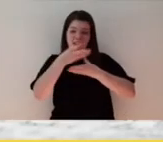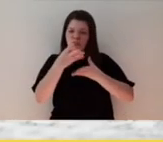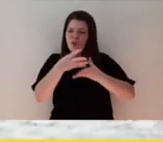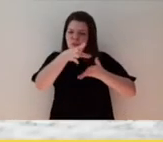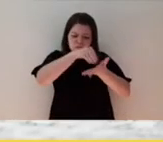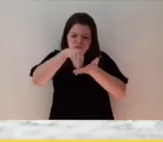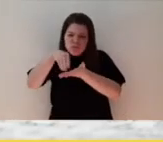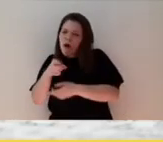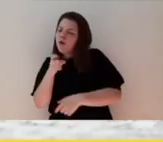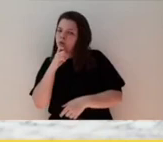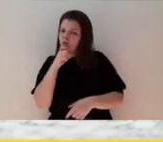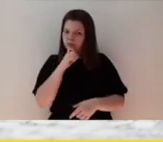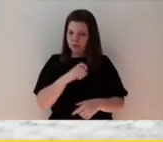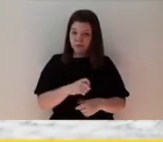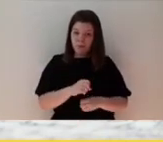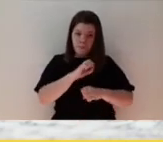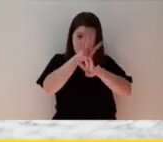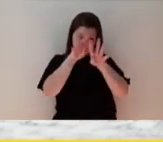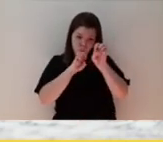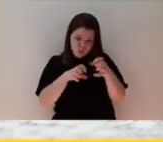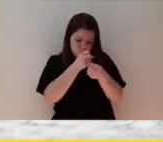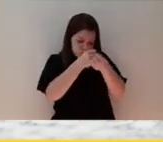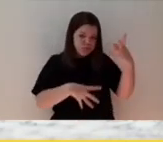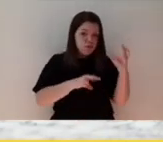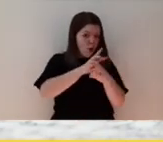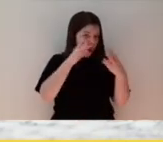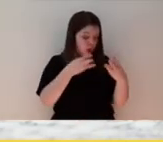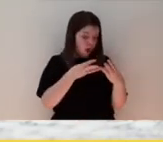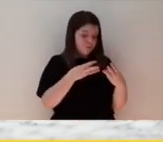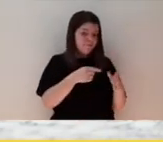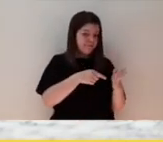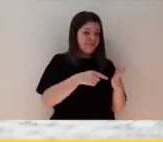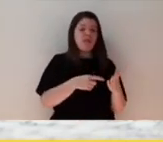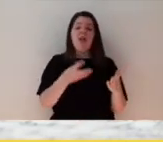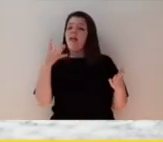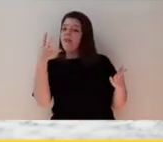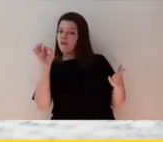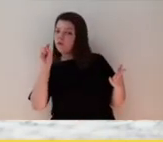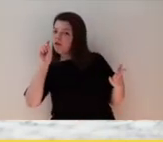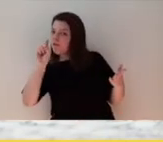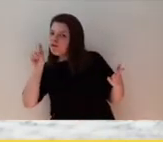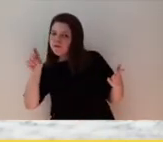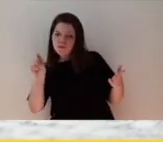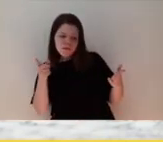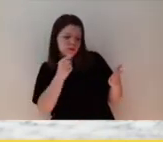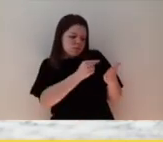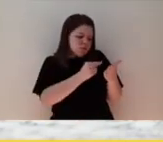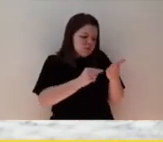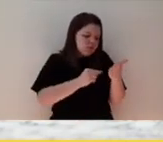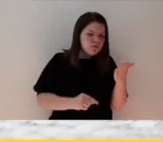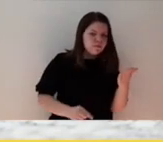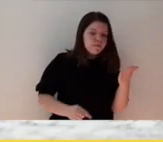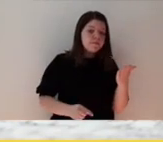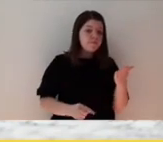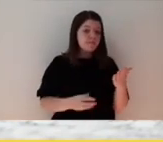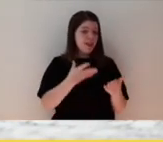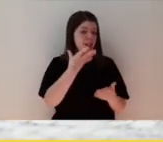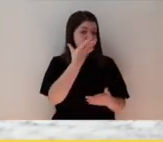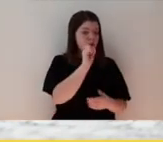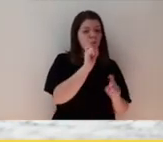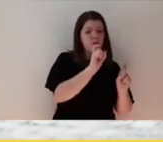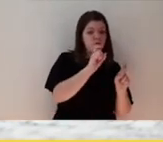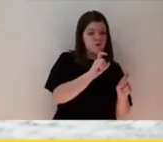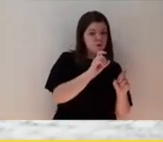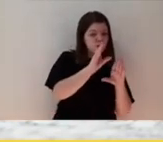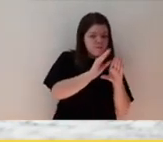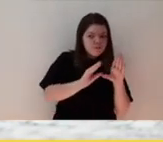So let's talk about affinity percentage. Data have been collected with online forms with 50